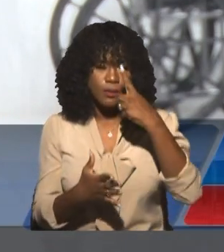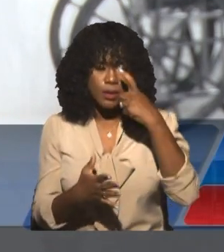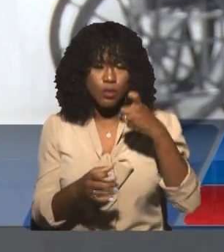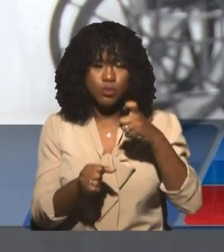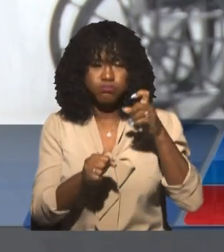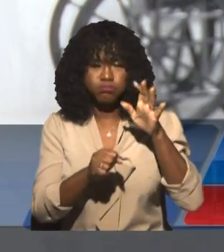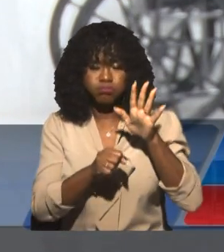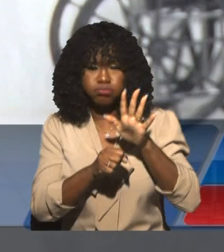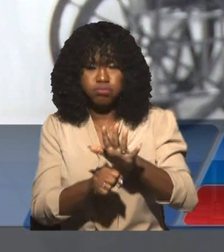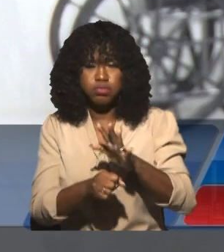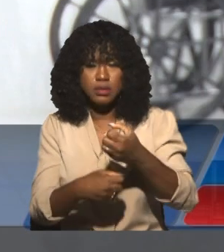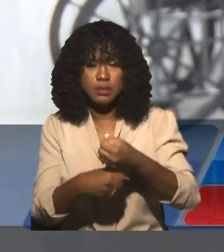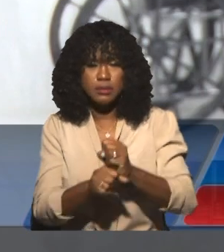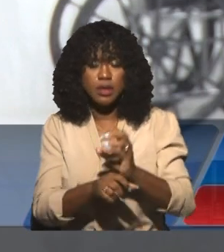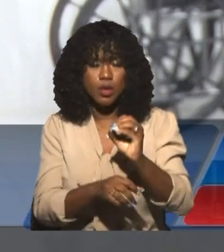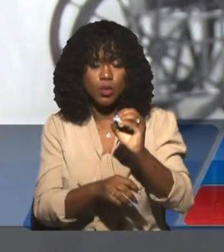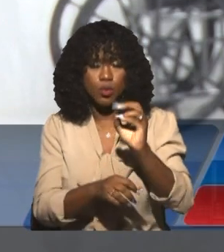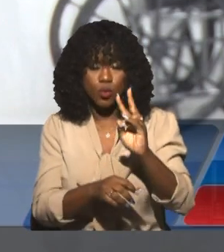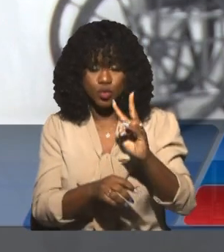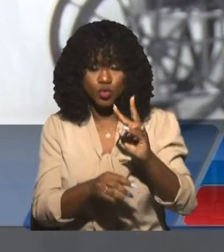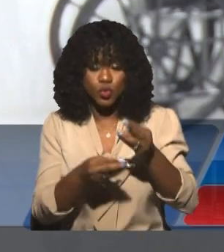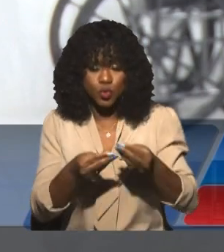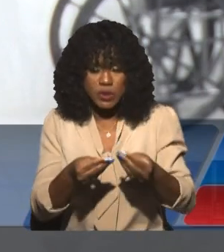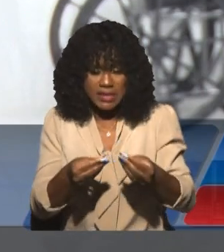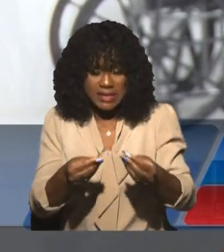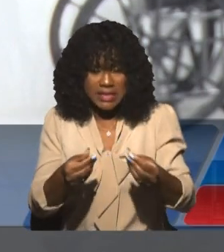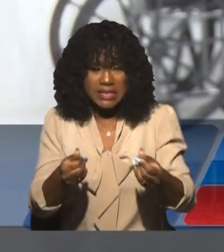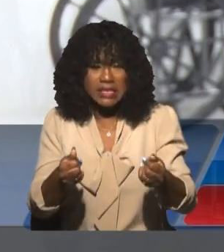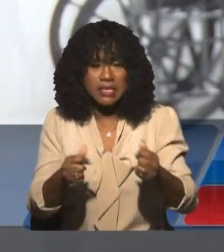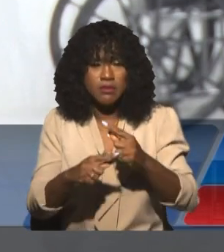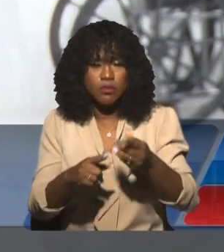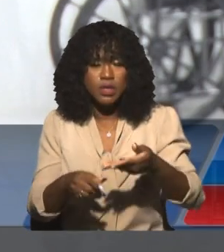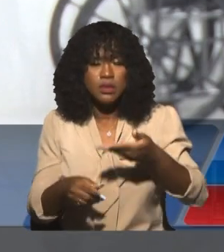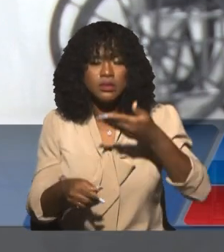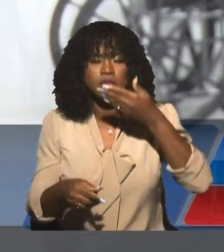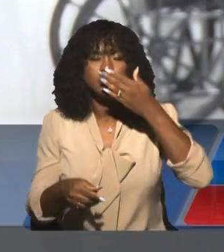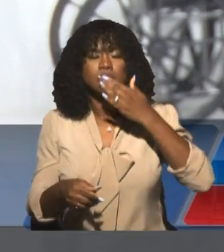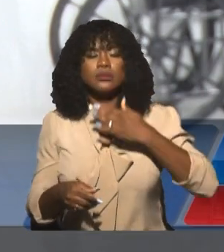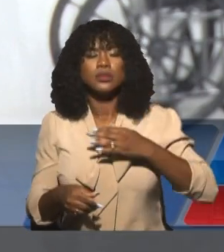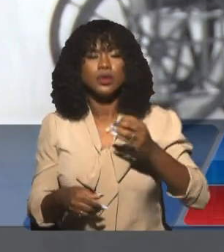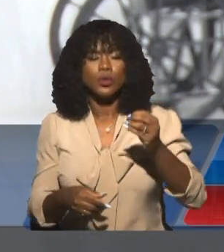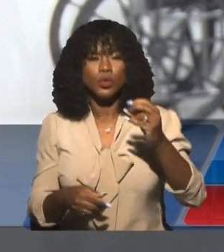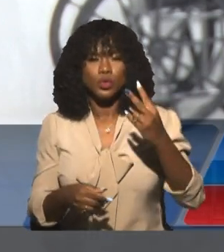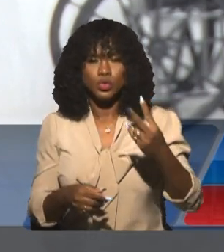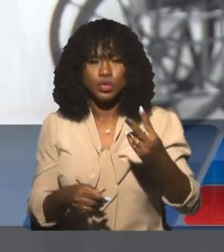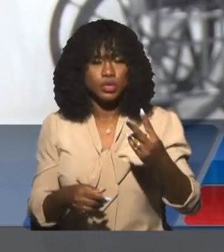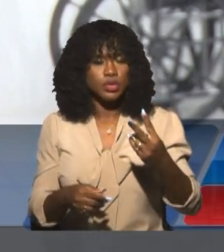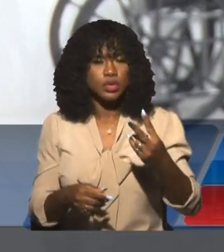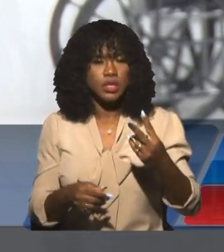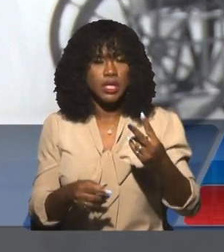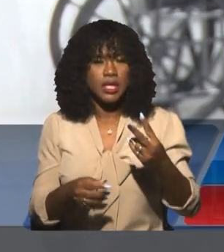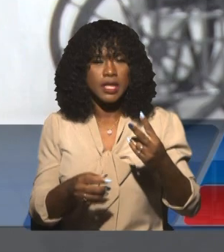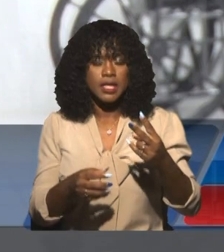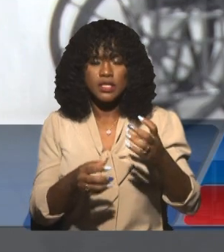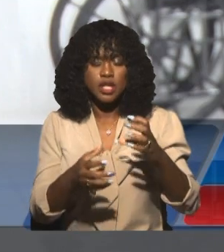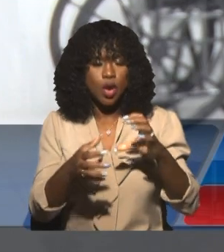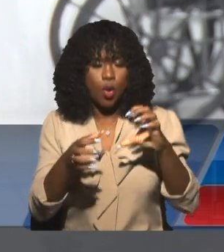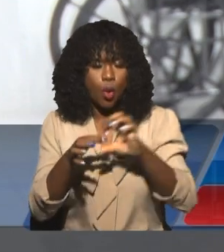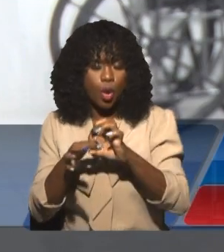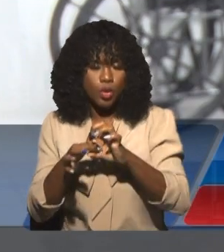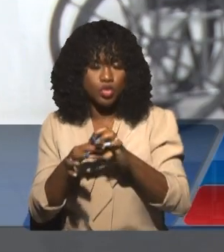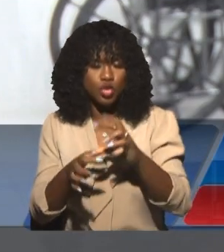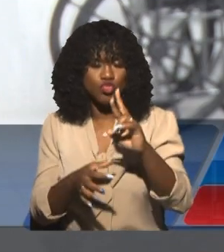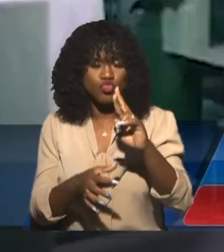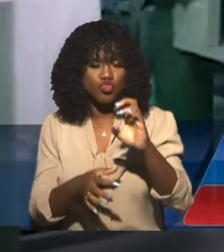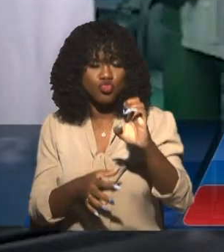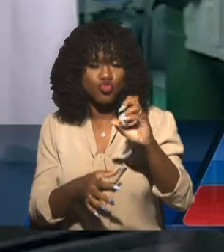pressure makes the oxygen dissolve. When you're just breathing oxygen without the pressure, it just attaches to the red cells, but it doesn't